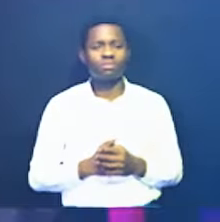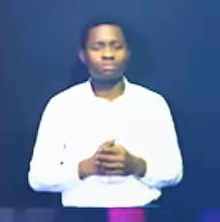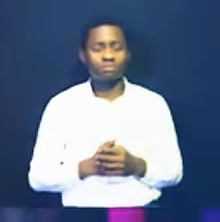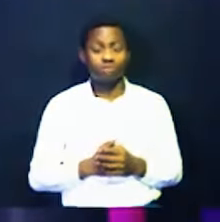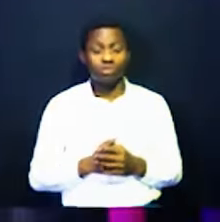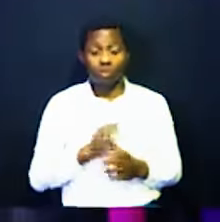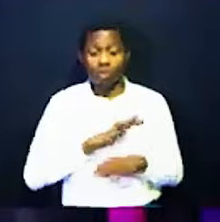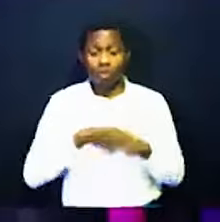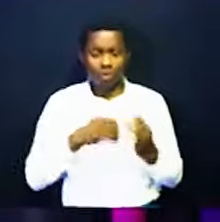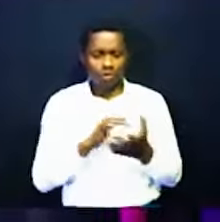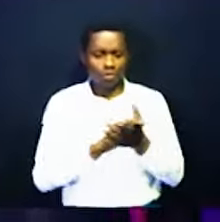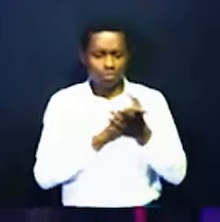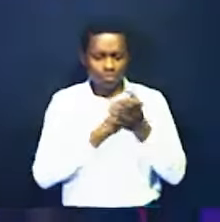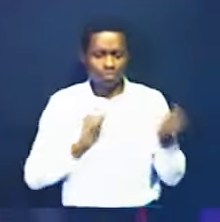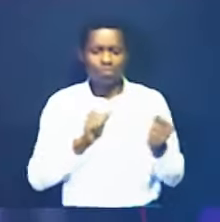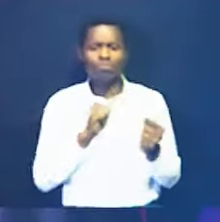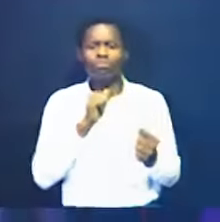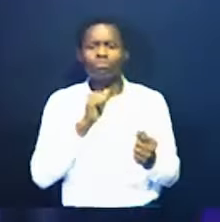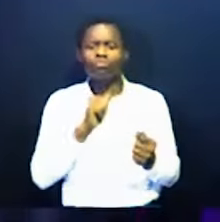unbelief.